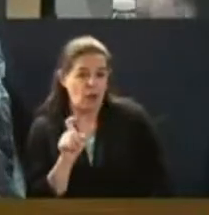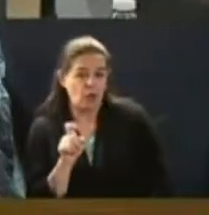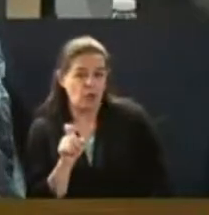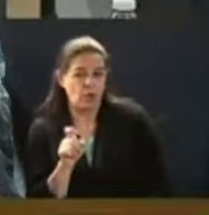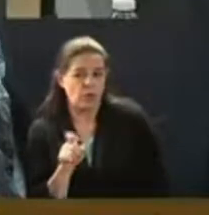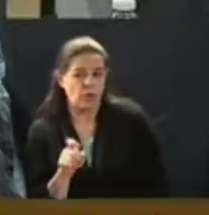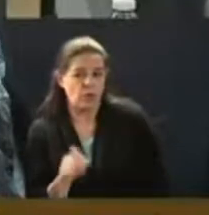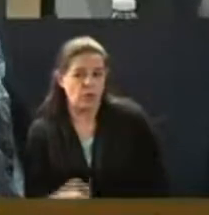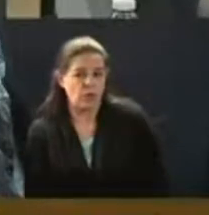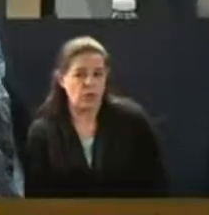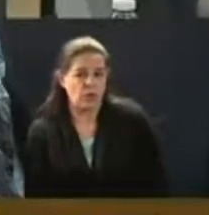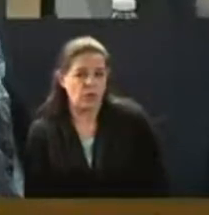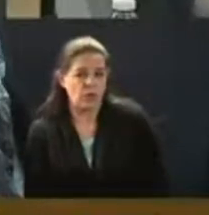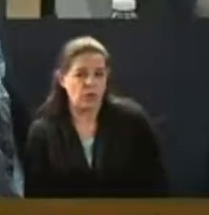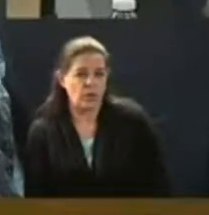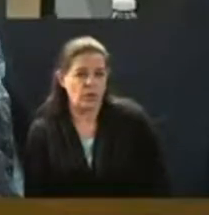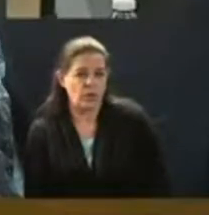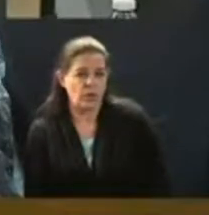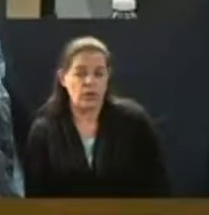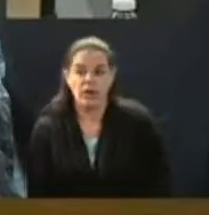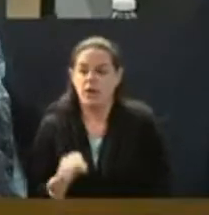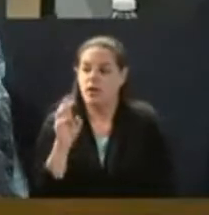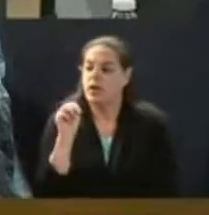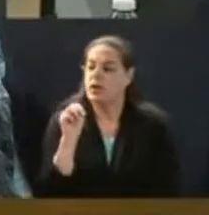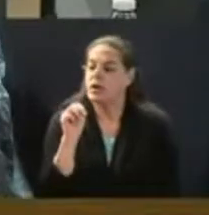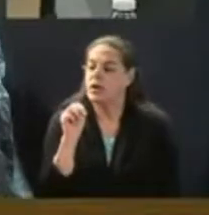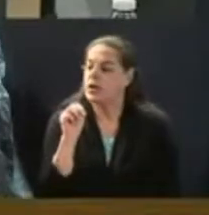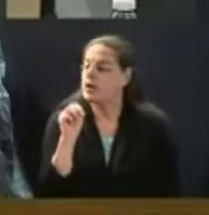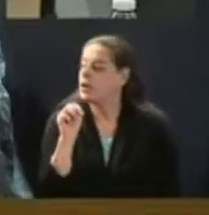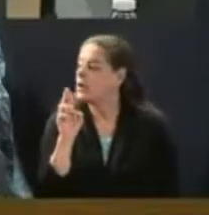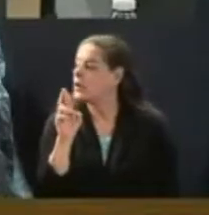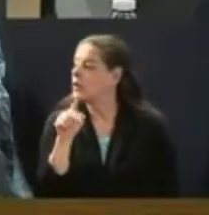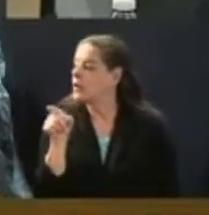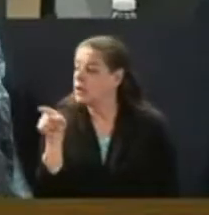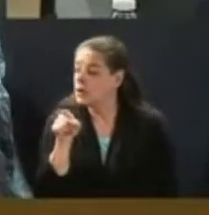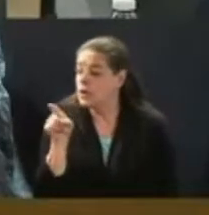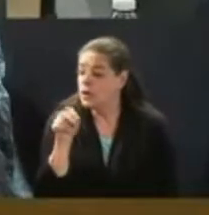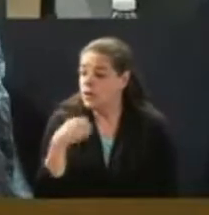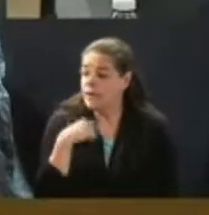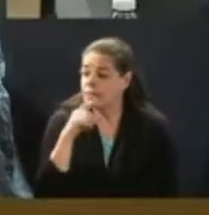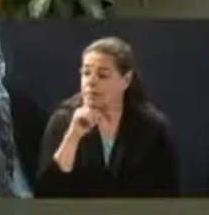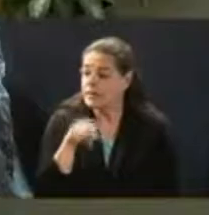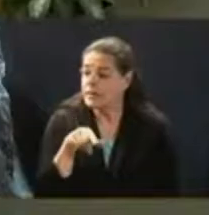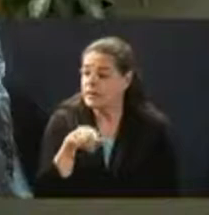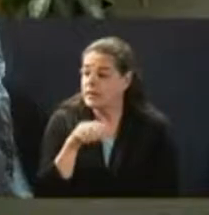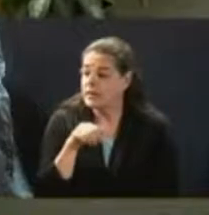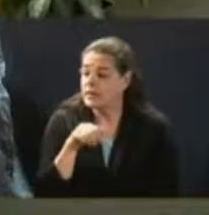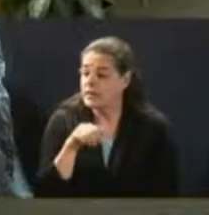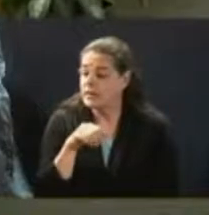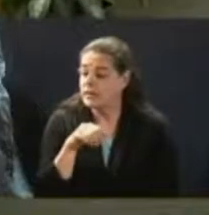Mr. Bolton or Mr. Ryswick? Dr. Reiswick?